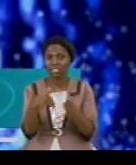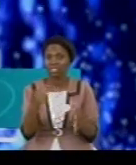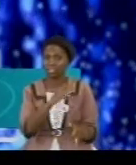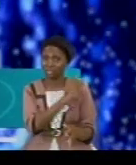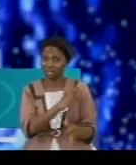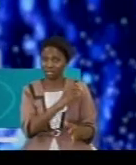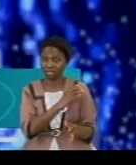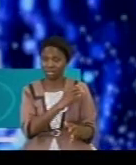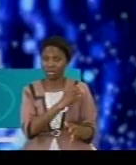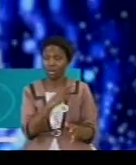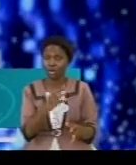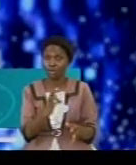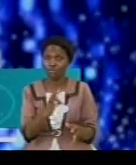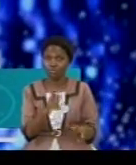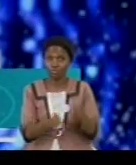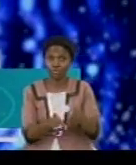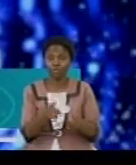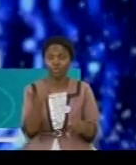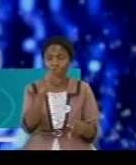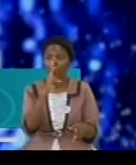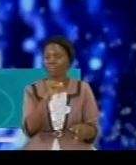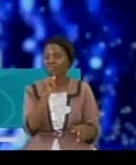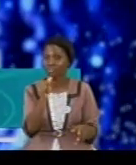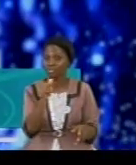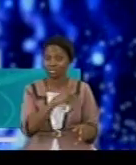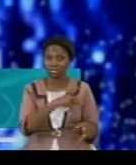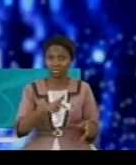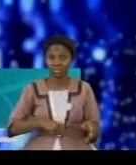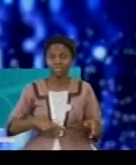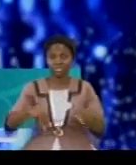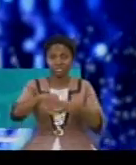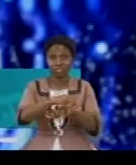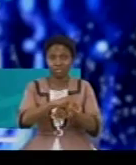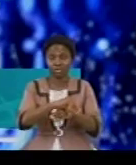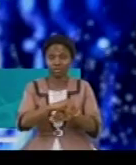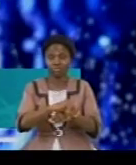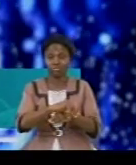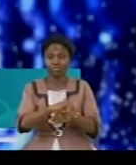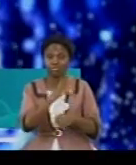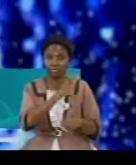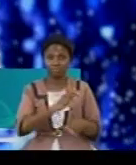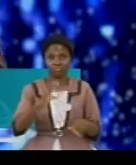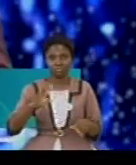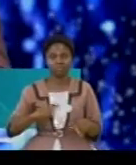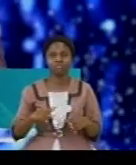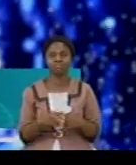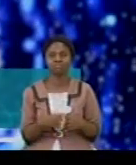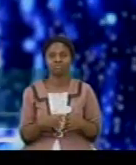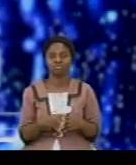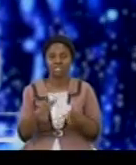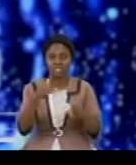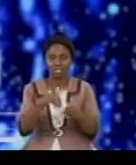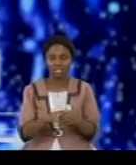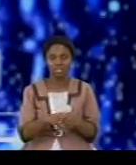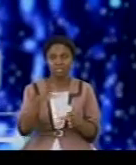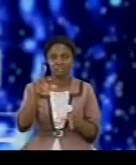kingdom citizens. And what, and this rightly describes all in Romans chapter 1 from